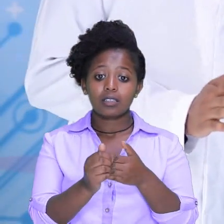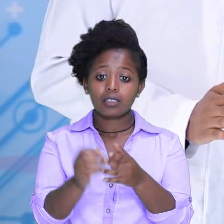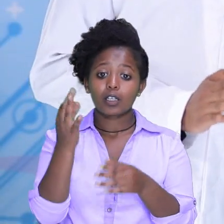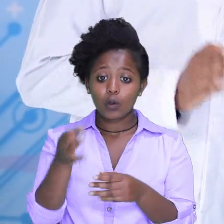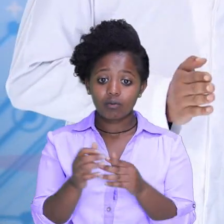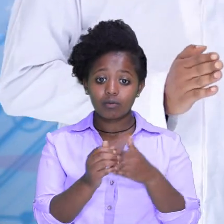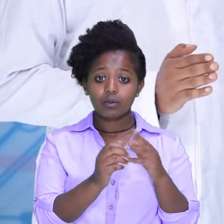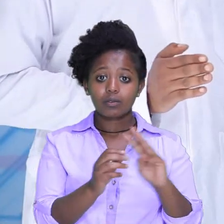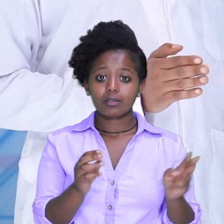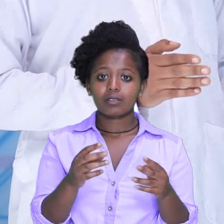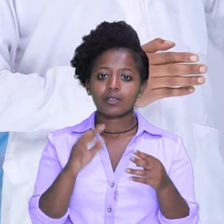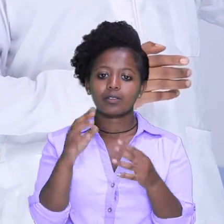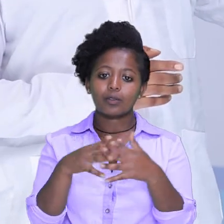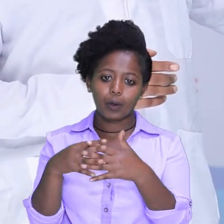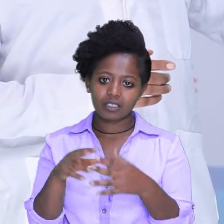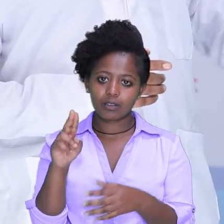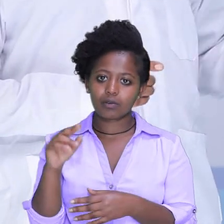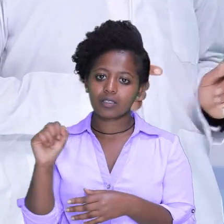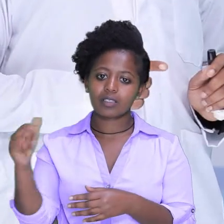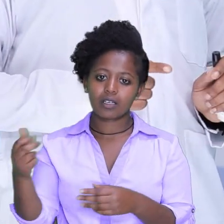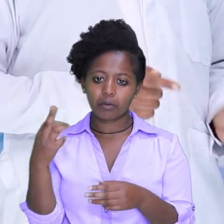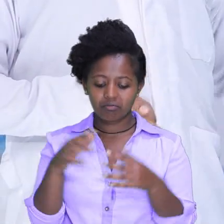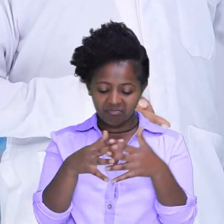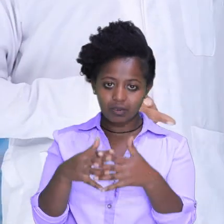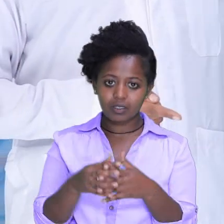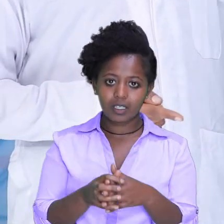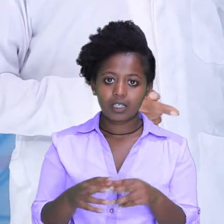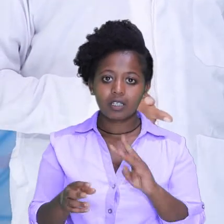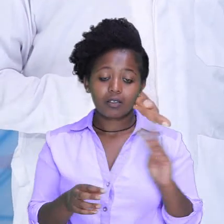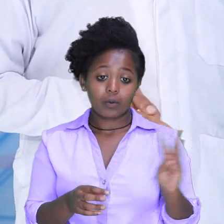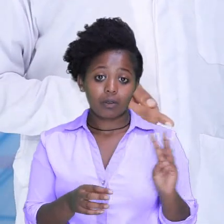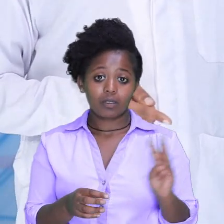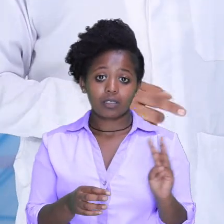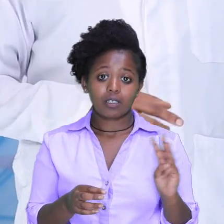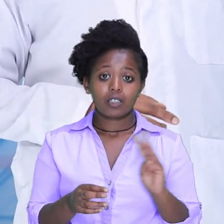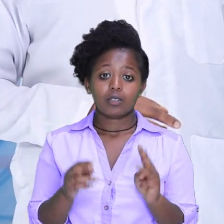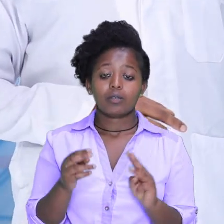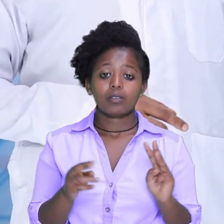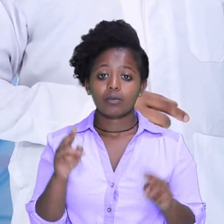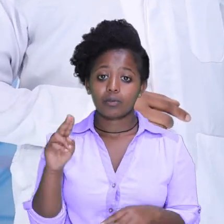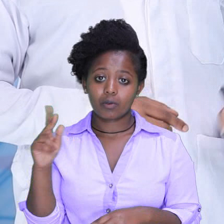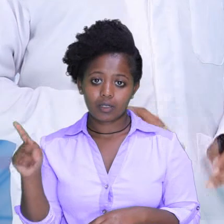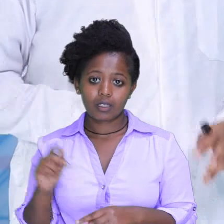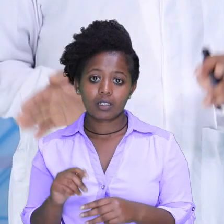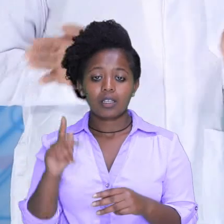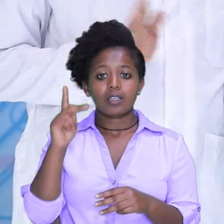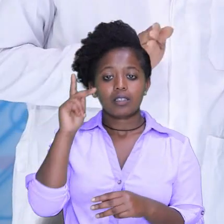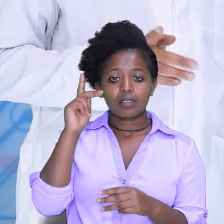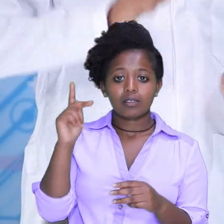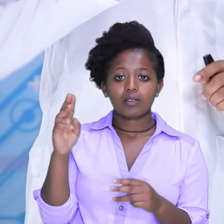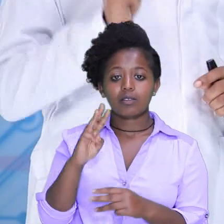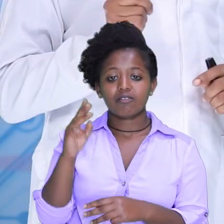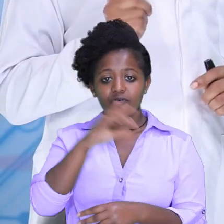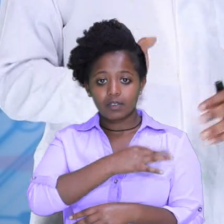Bloc was USA. The member of West Bloc, USA, United Kingdom, France, West